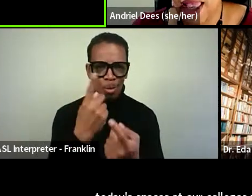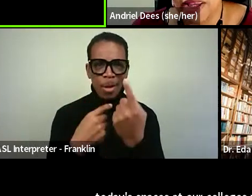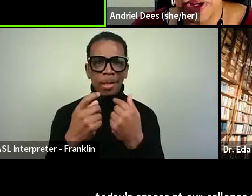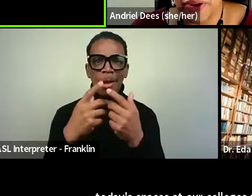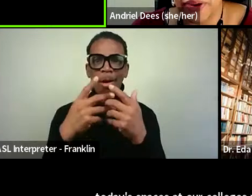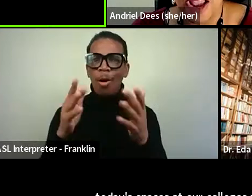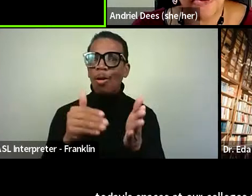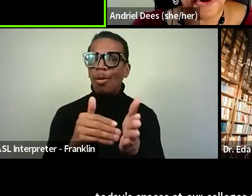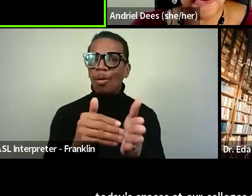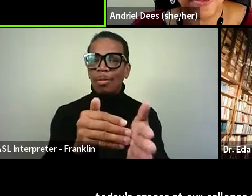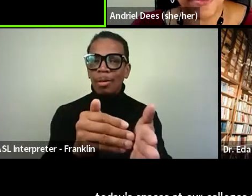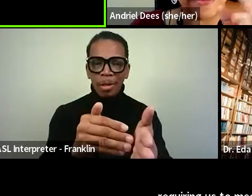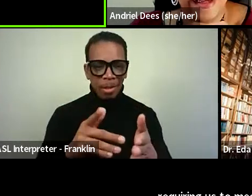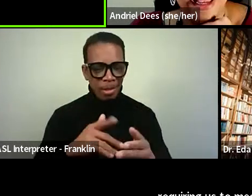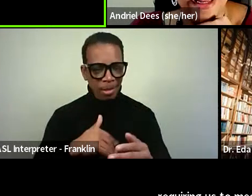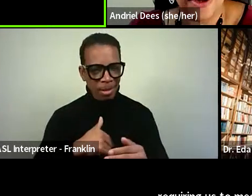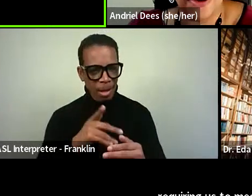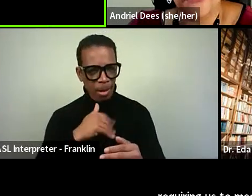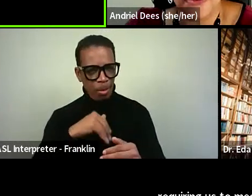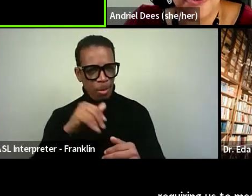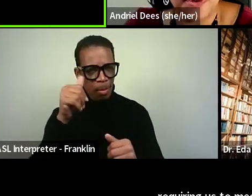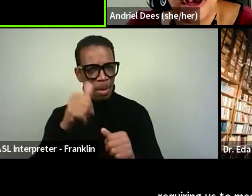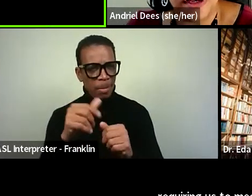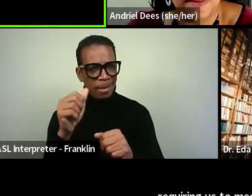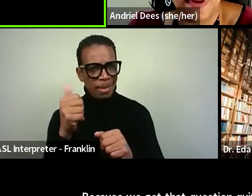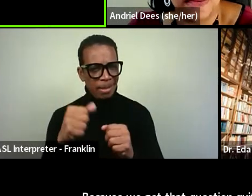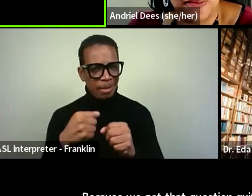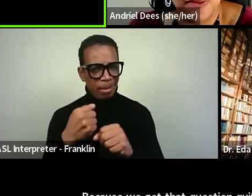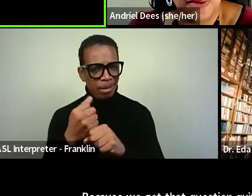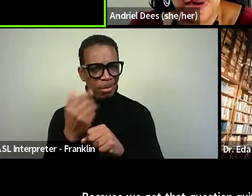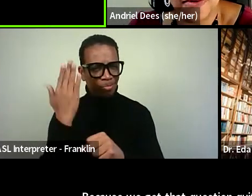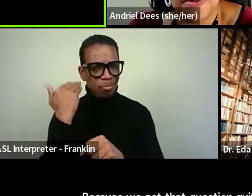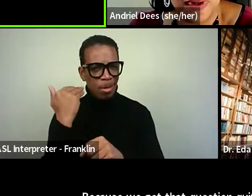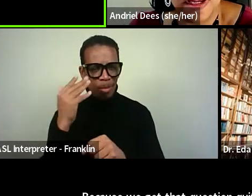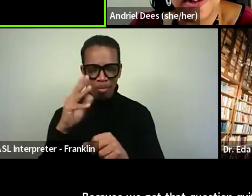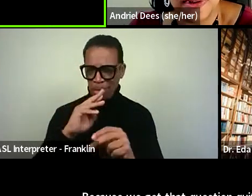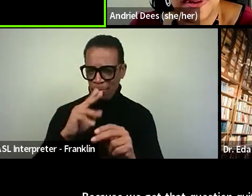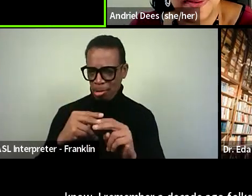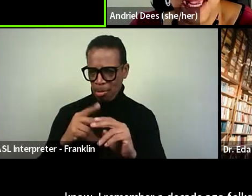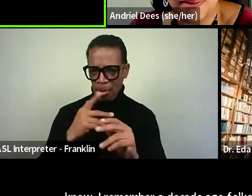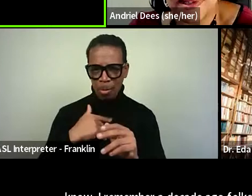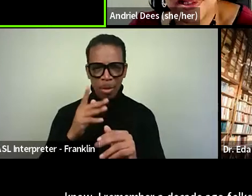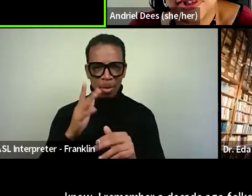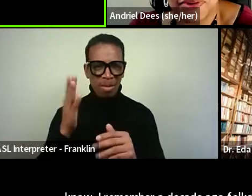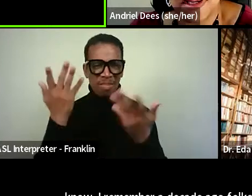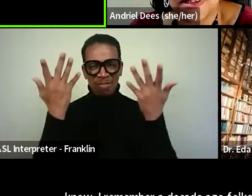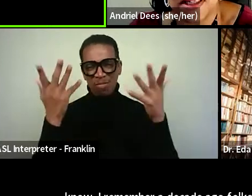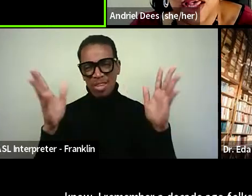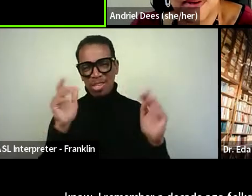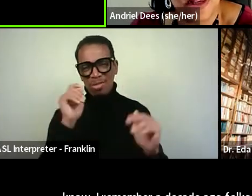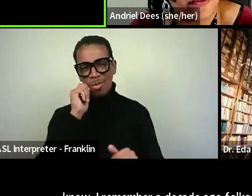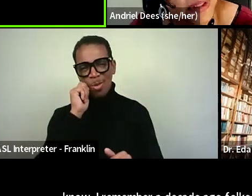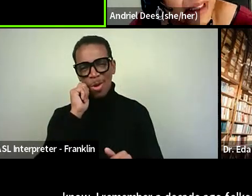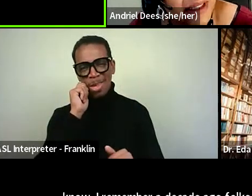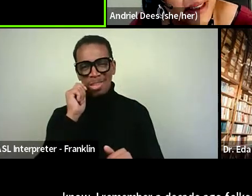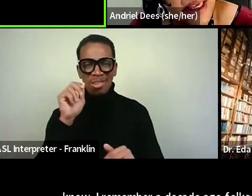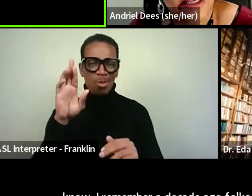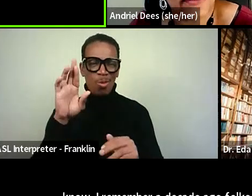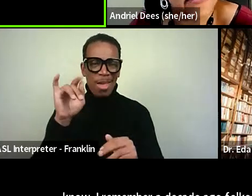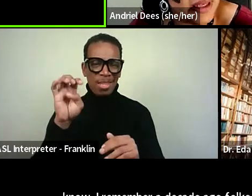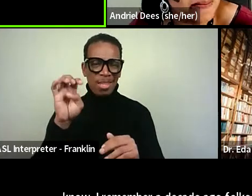frankly. I remember a decade ago, folks were talking about that we were post-racial when I was teaching race and law. I was like,